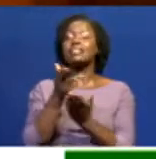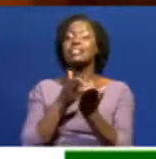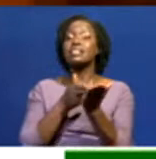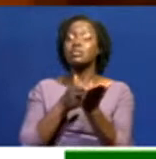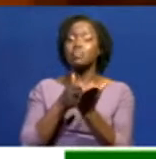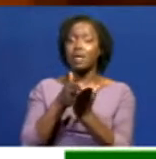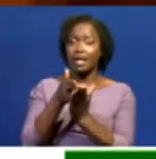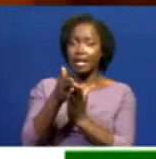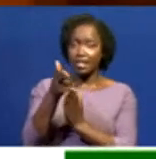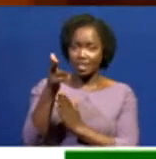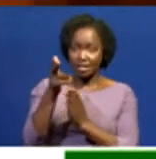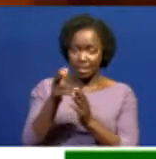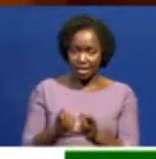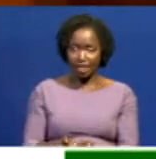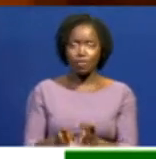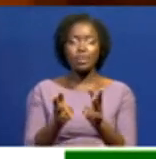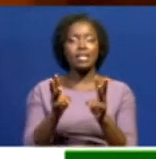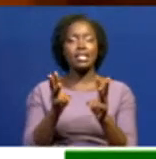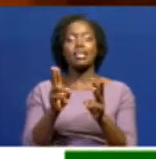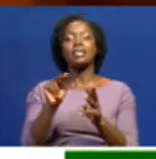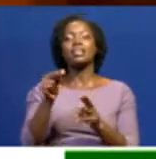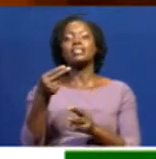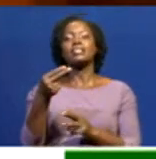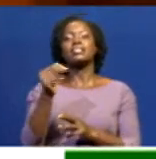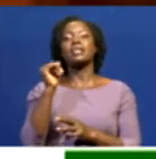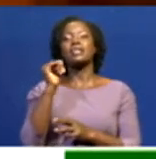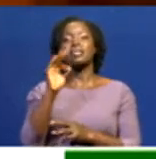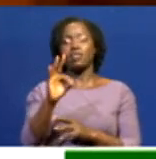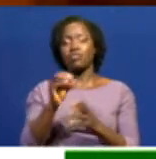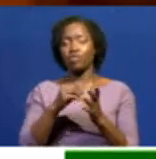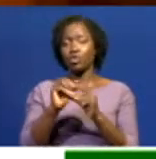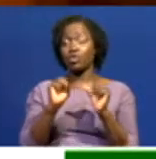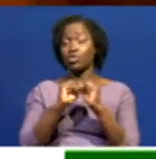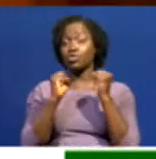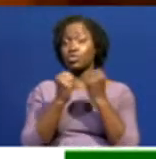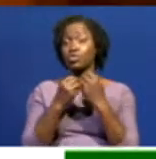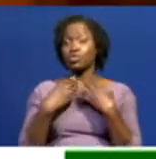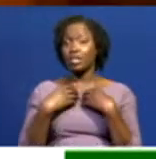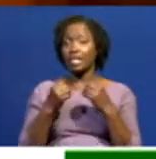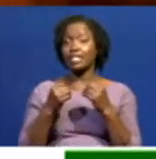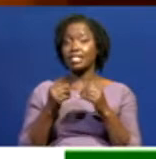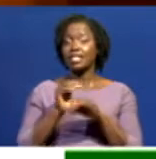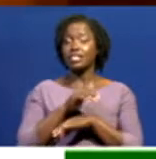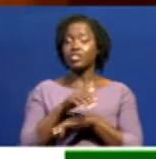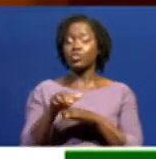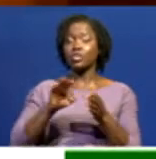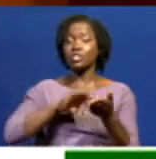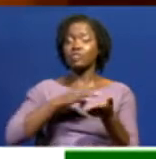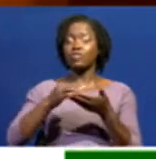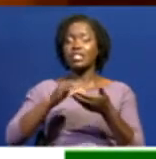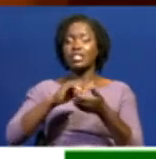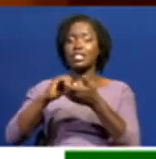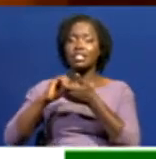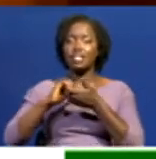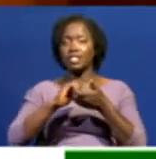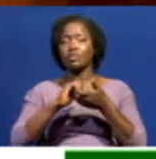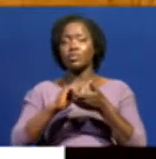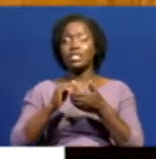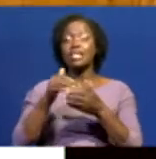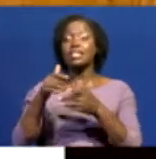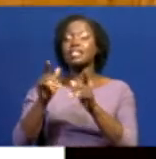transparency in the way NHIF or Social Health Insurance Fund engages with its